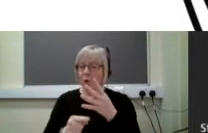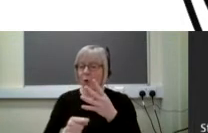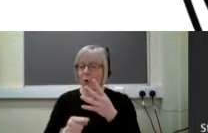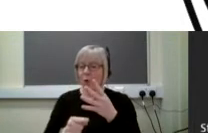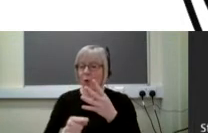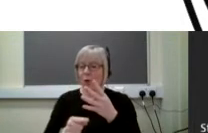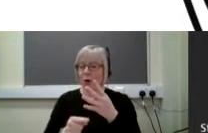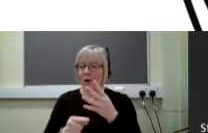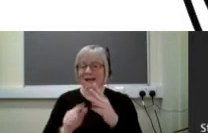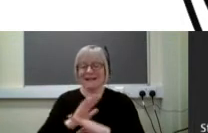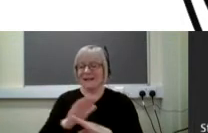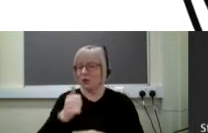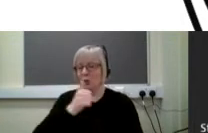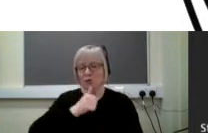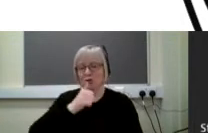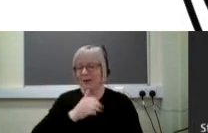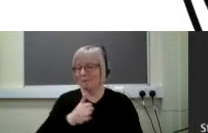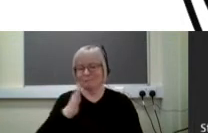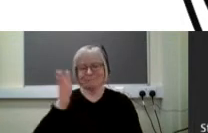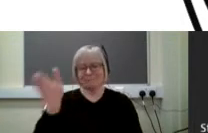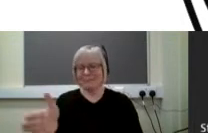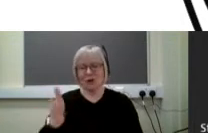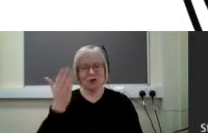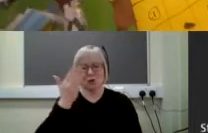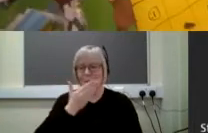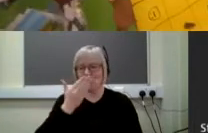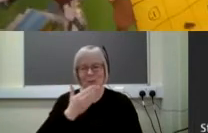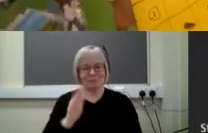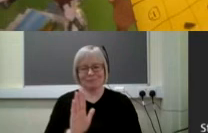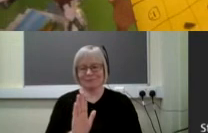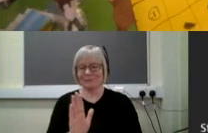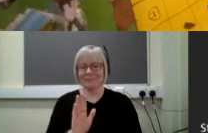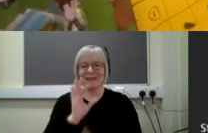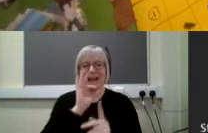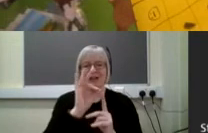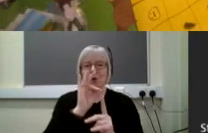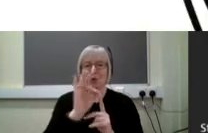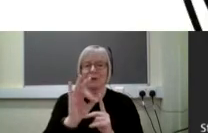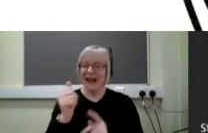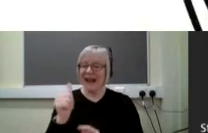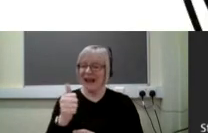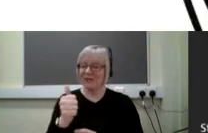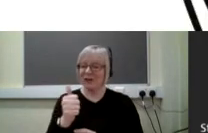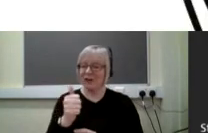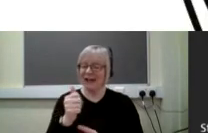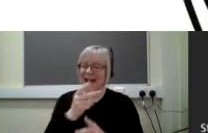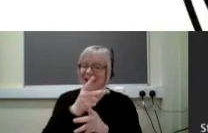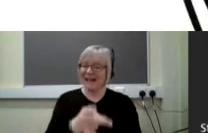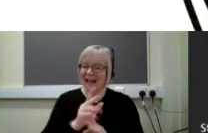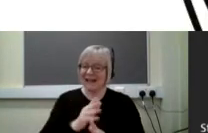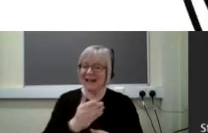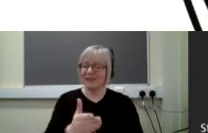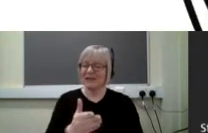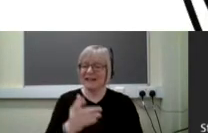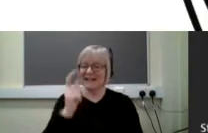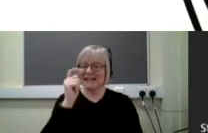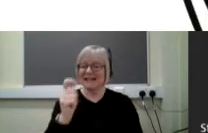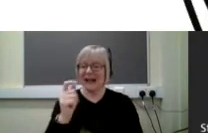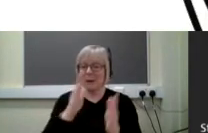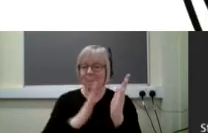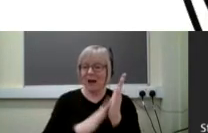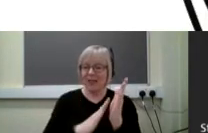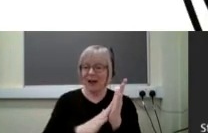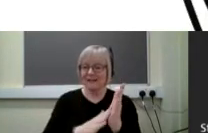didn't usually go to school. We also interviewed 11 caregivers, 10 grandmothers, 10 mothers and 1